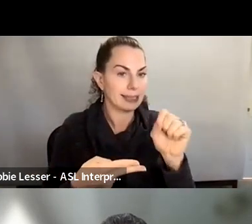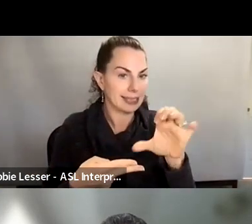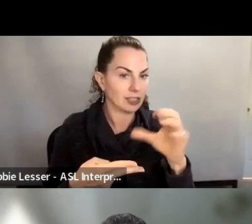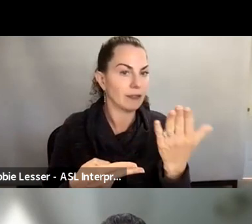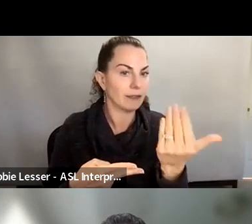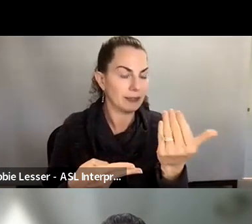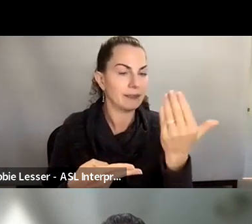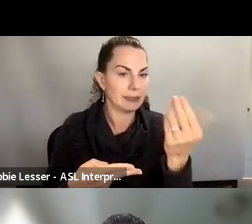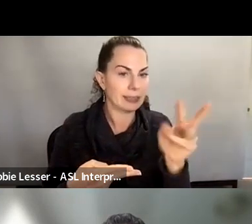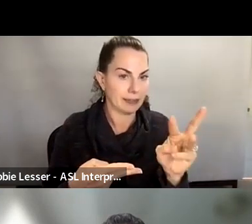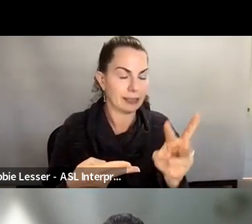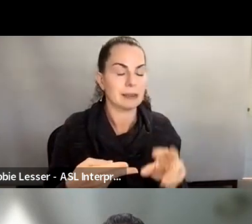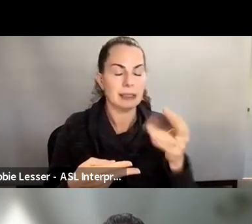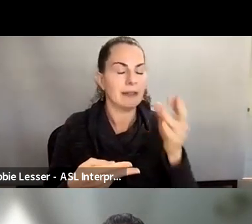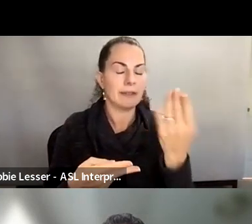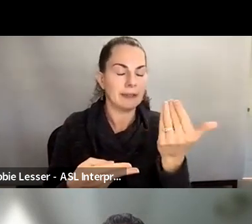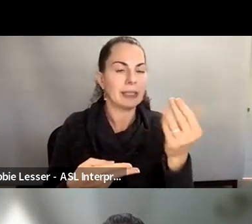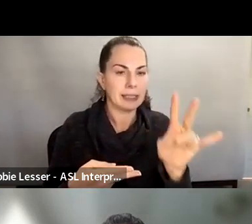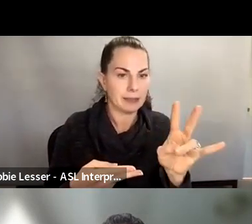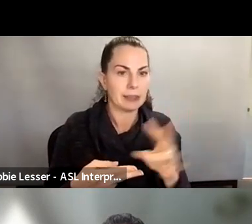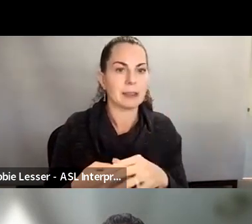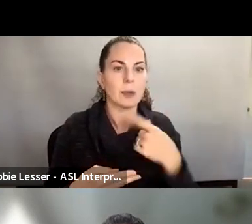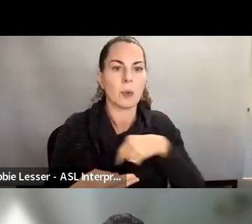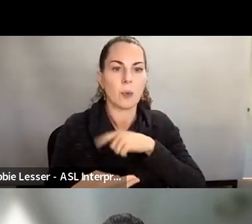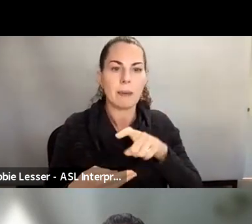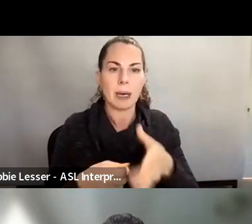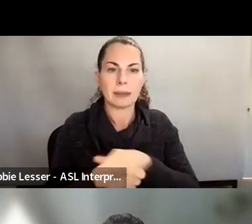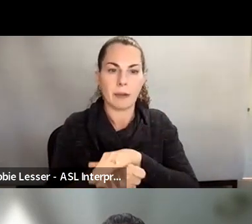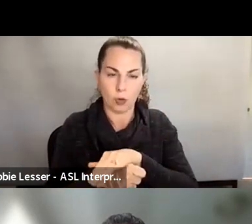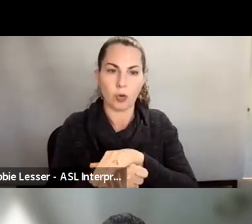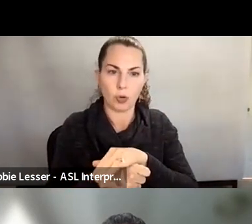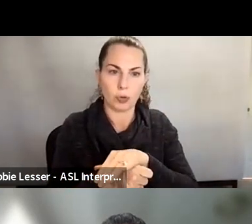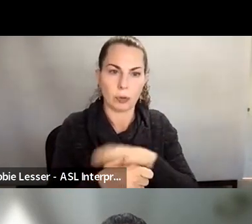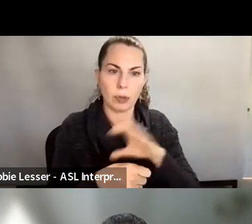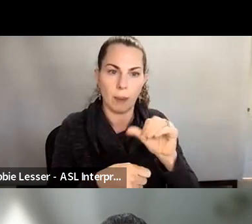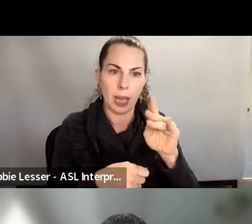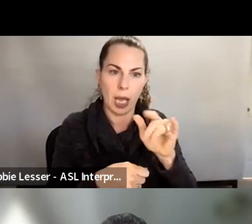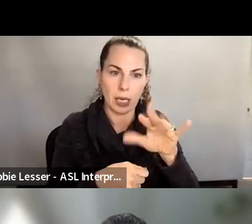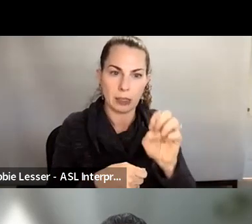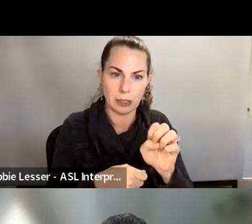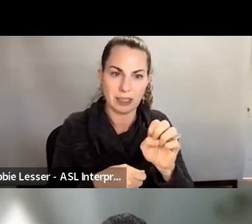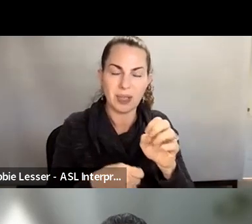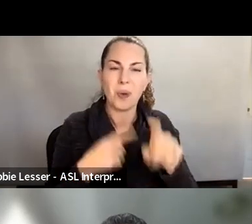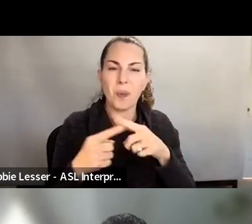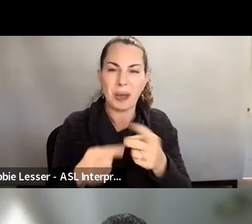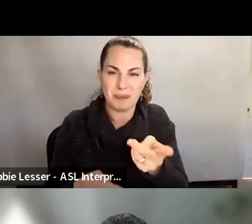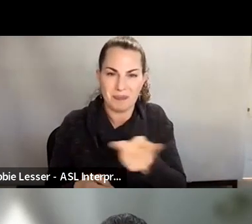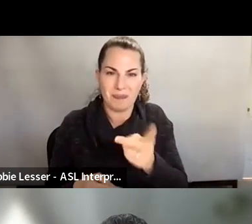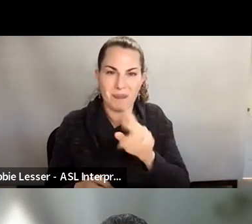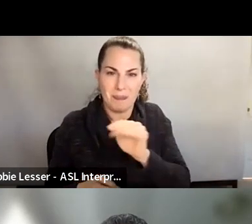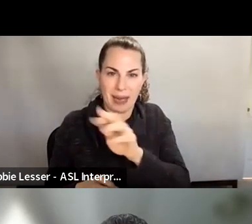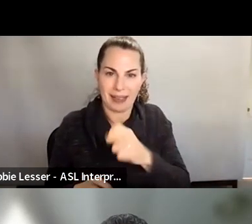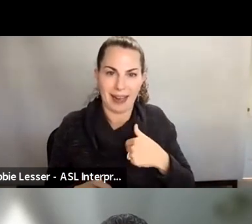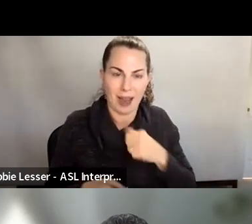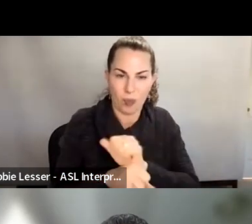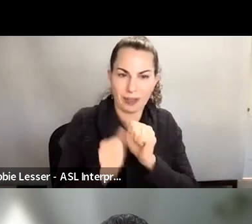covered entity towards voluntary compliance. And so when Mike and I used to work together, I used to say we were the cheapest form of technical assistance